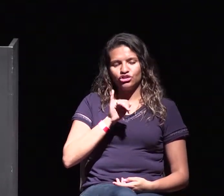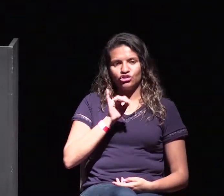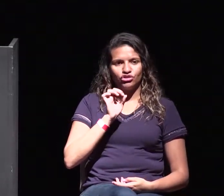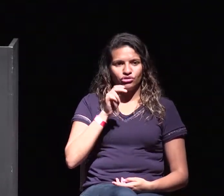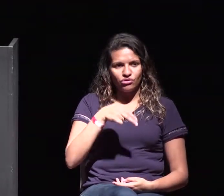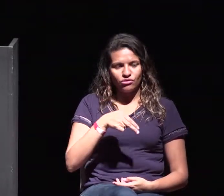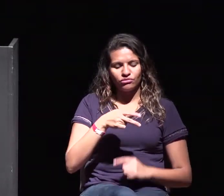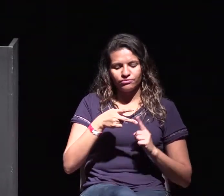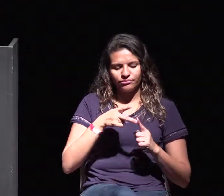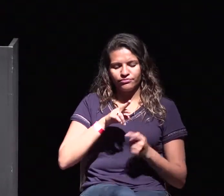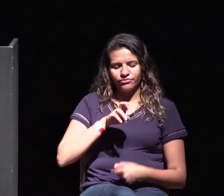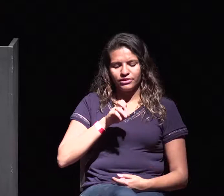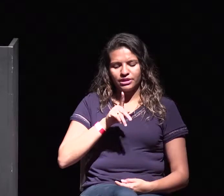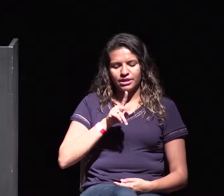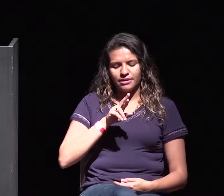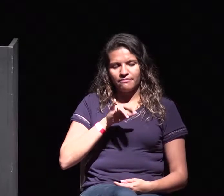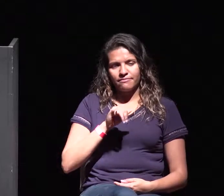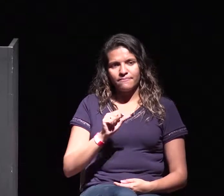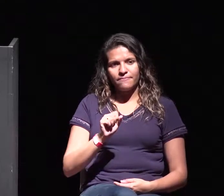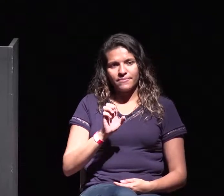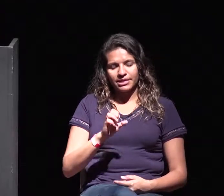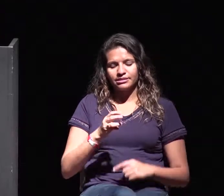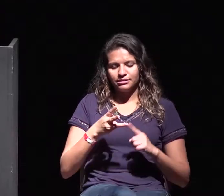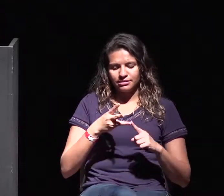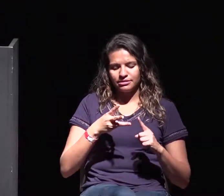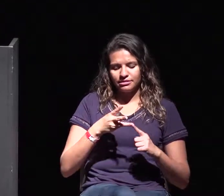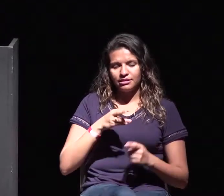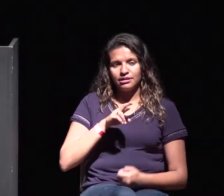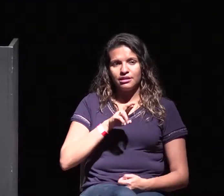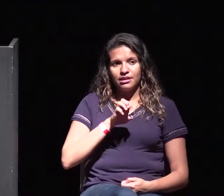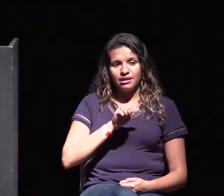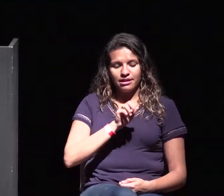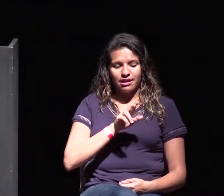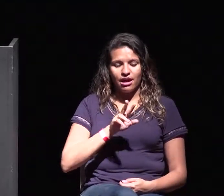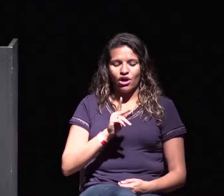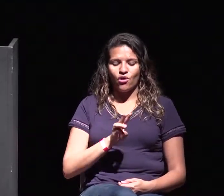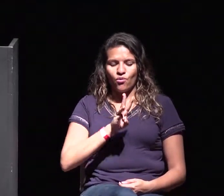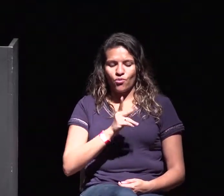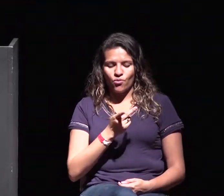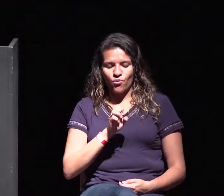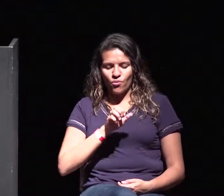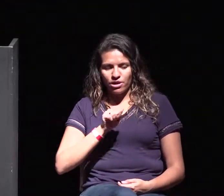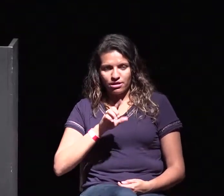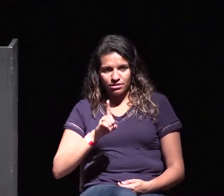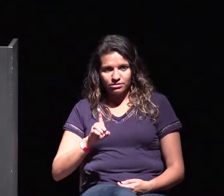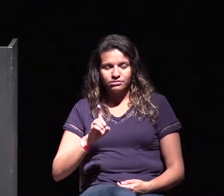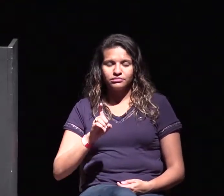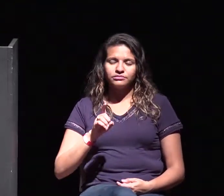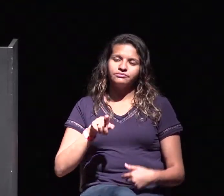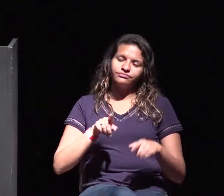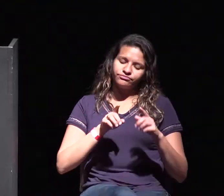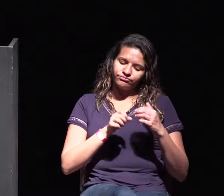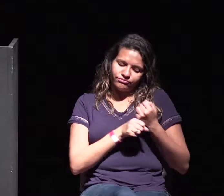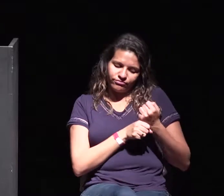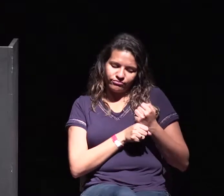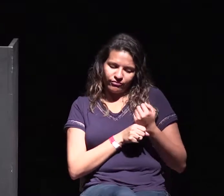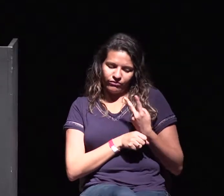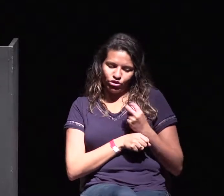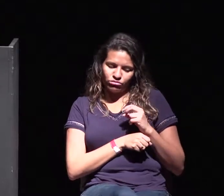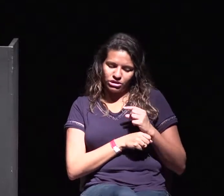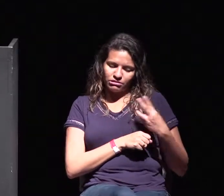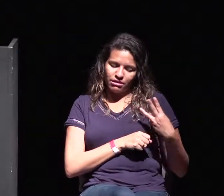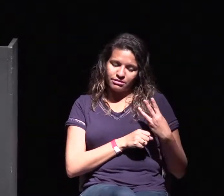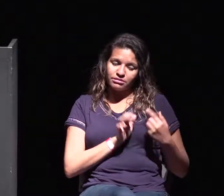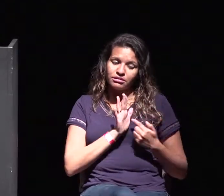Reprise, Exhibitions to Hear Read, em andamento, apresentada em 2013 no MoMA, em